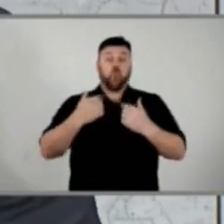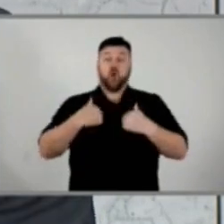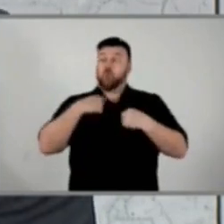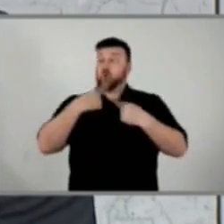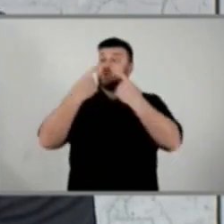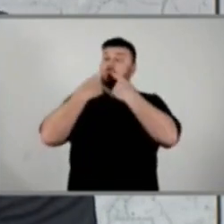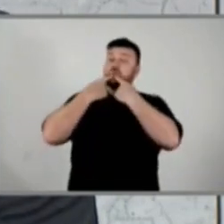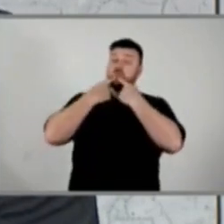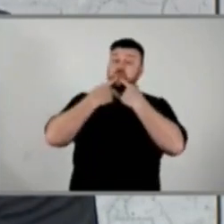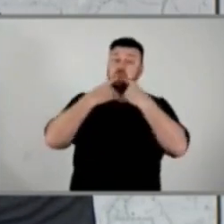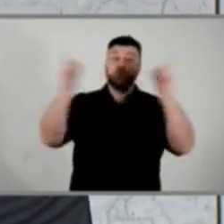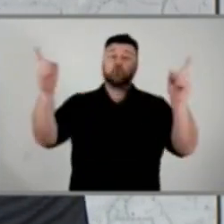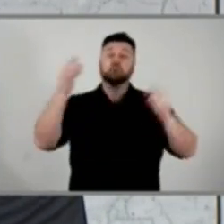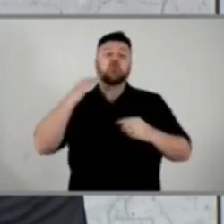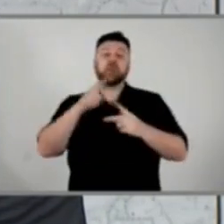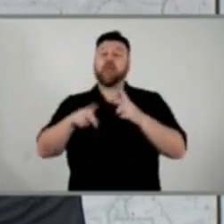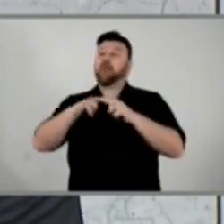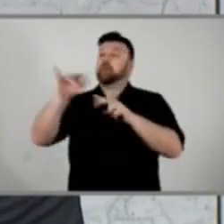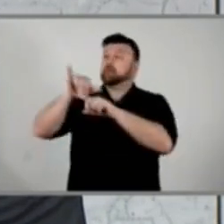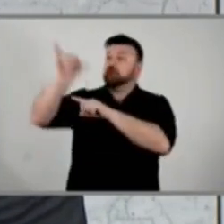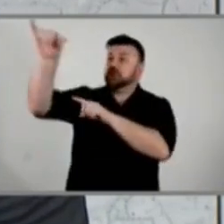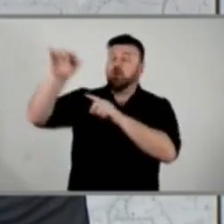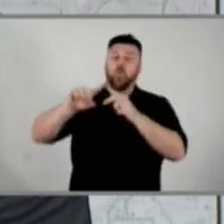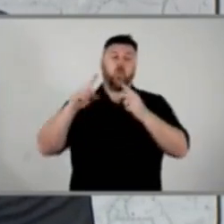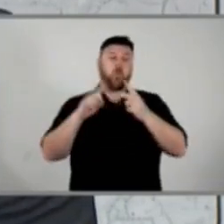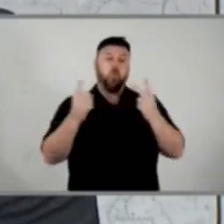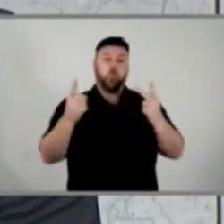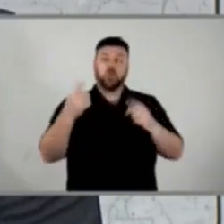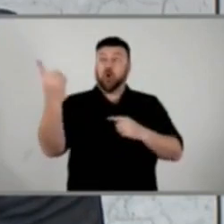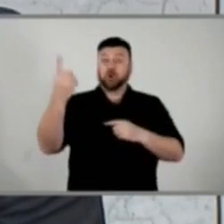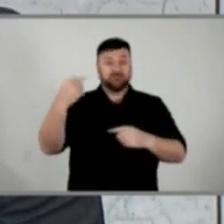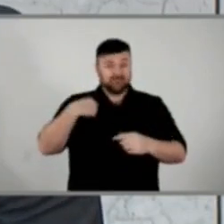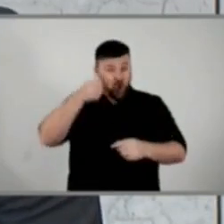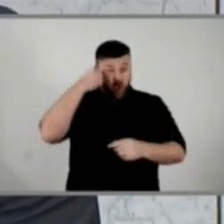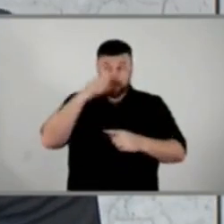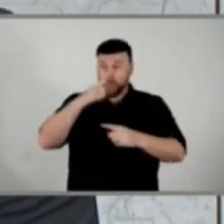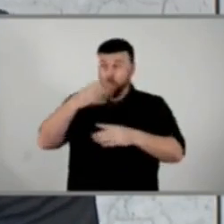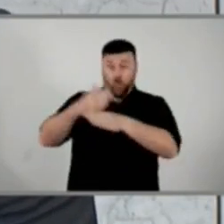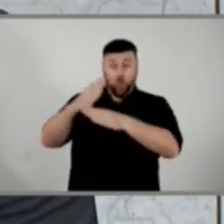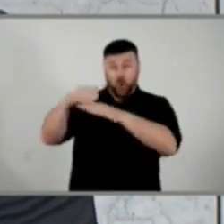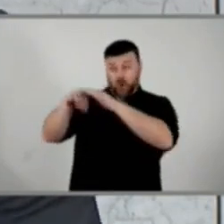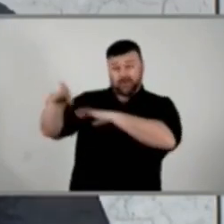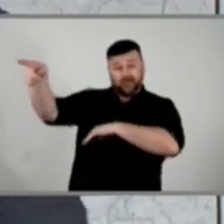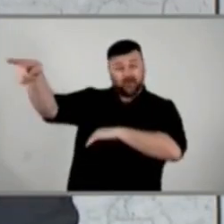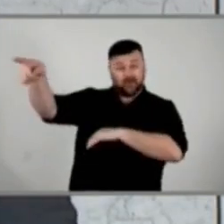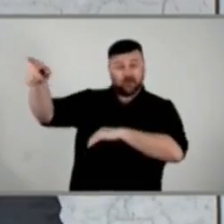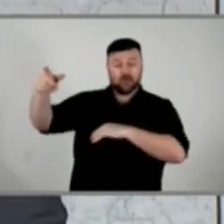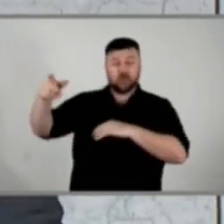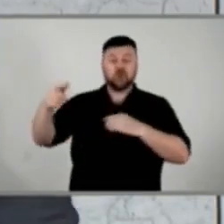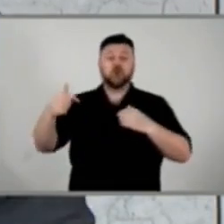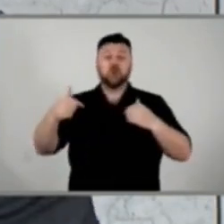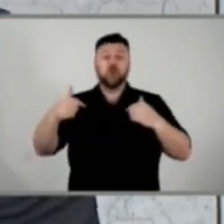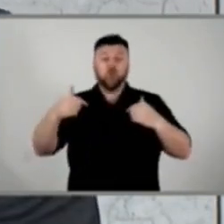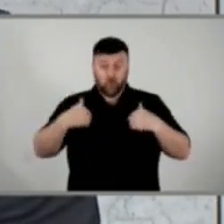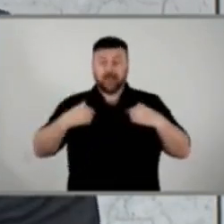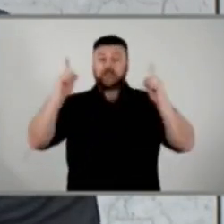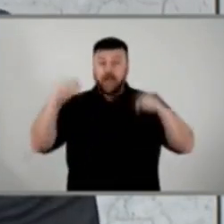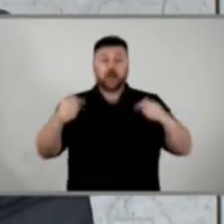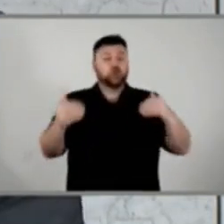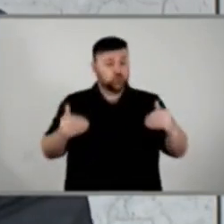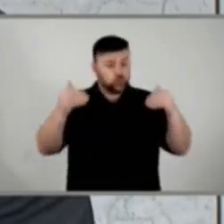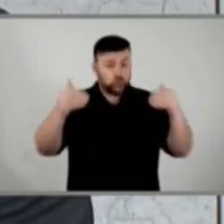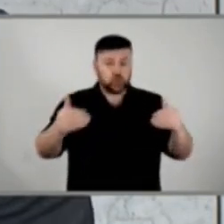it's airlines or others, or those who work in airlines who depend on it for their jobs, is we're already moving forward to try and solve these